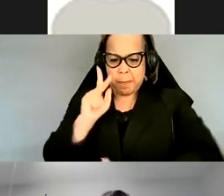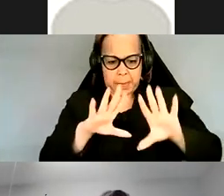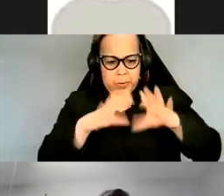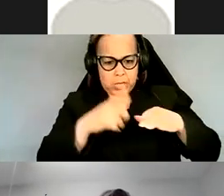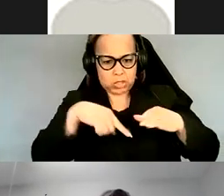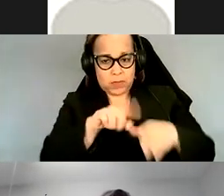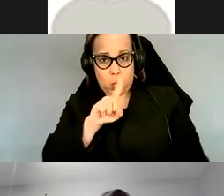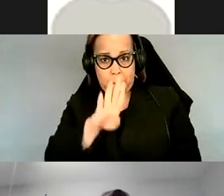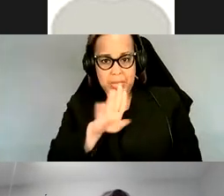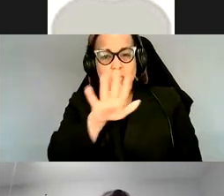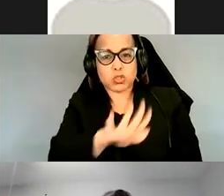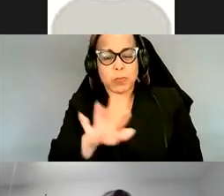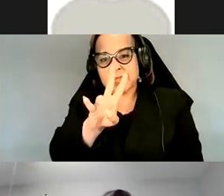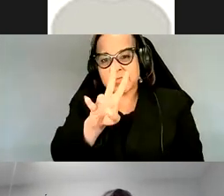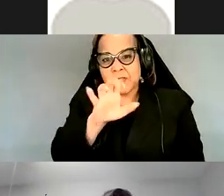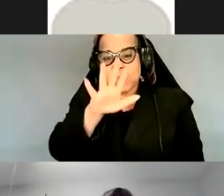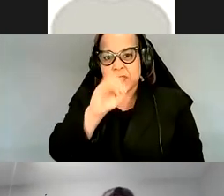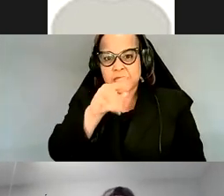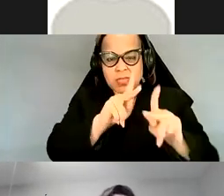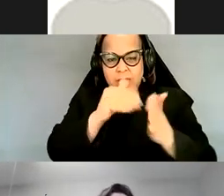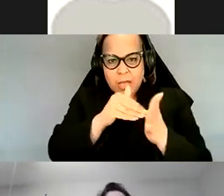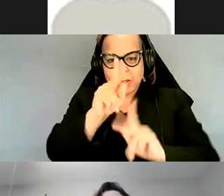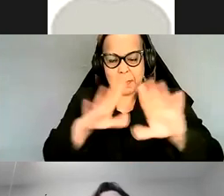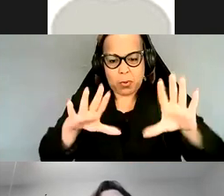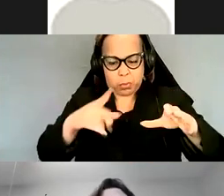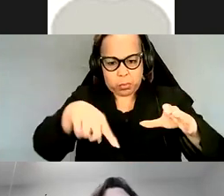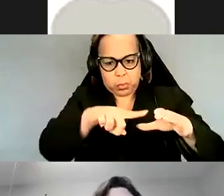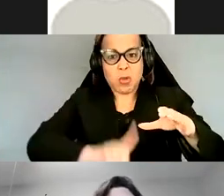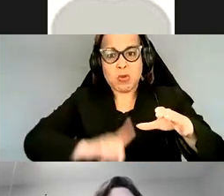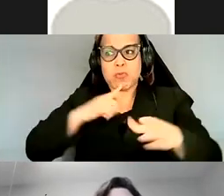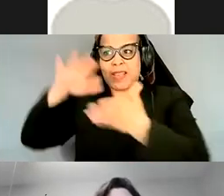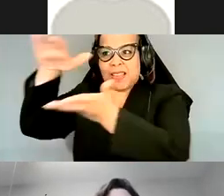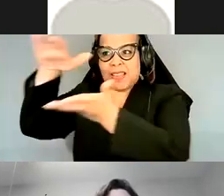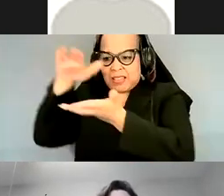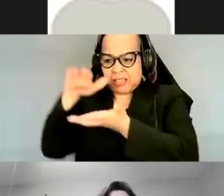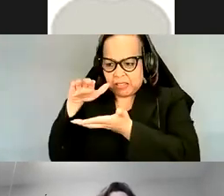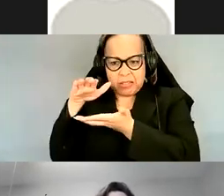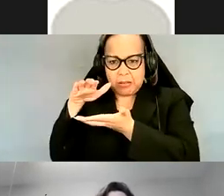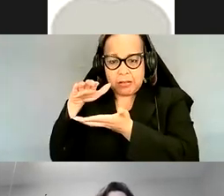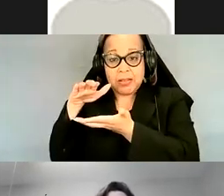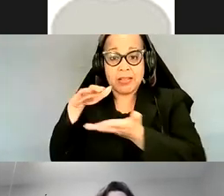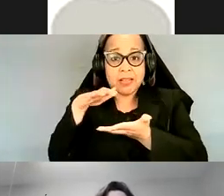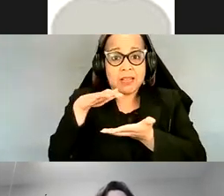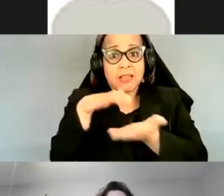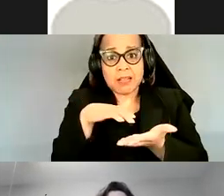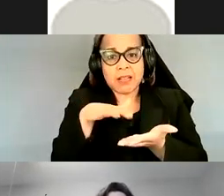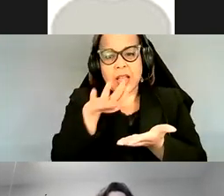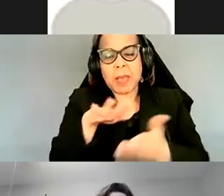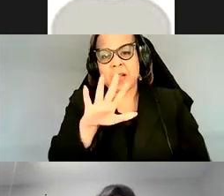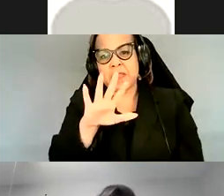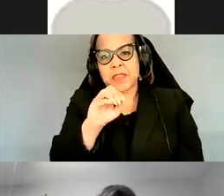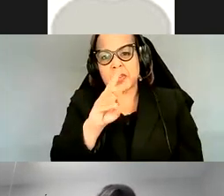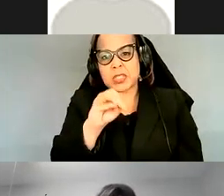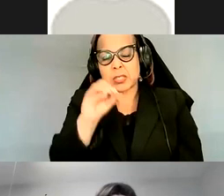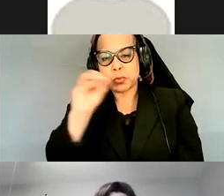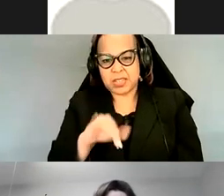of 1B, which was about 750,000 people, we've really only gotten enough vaccine thus far to vaccinate about 50 or